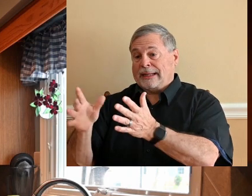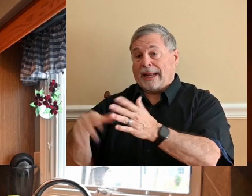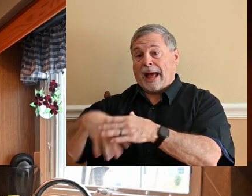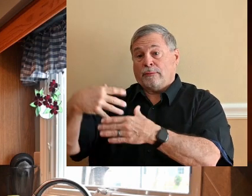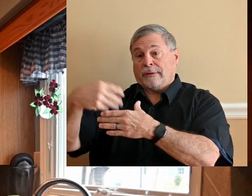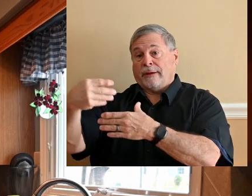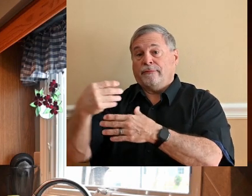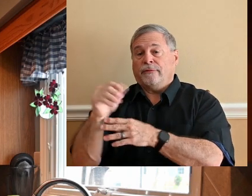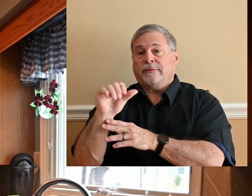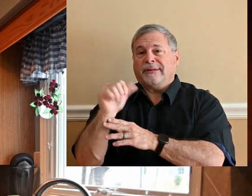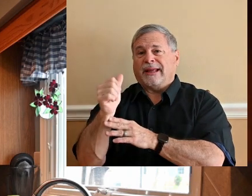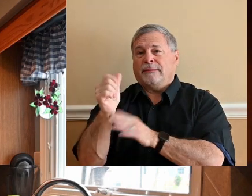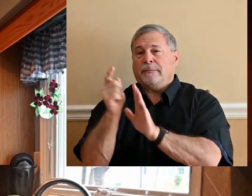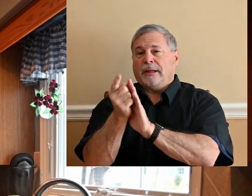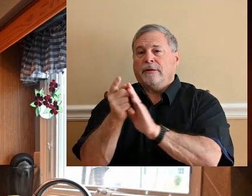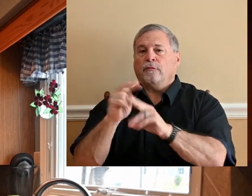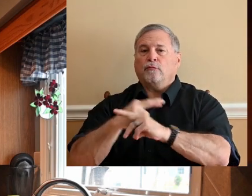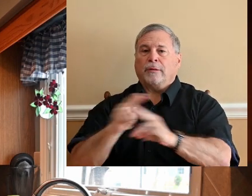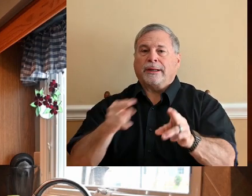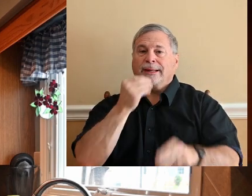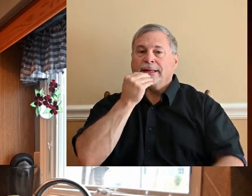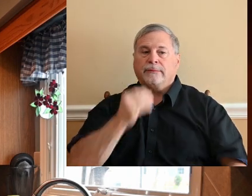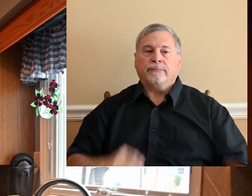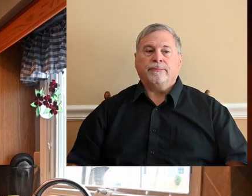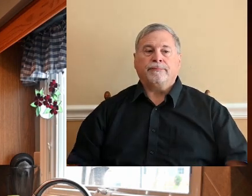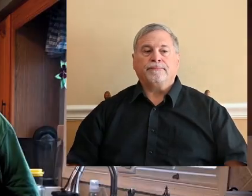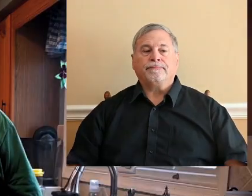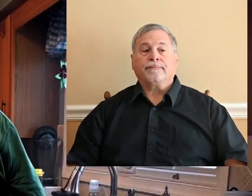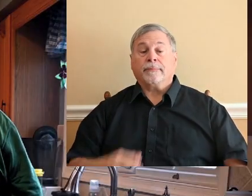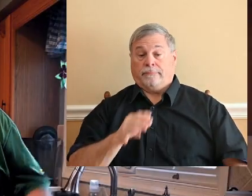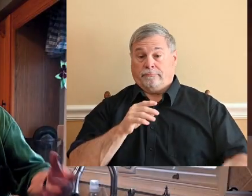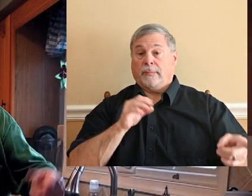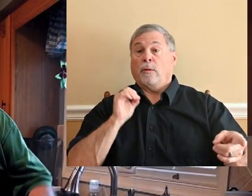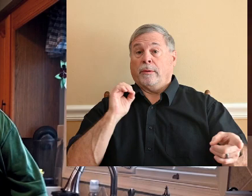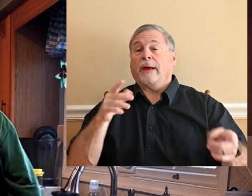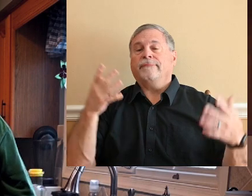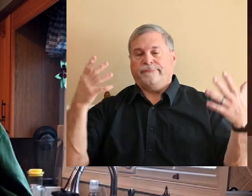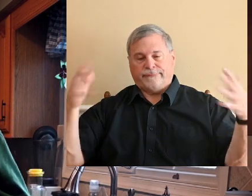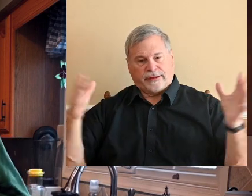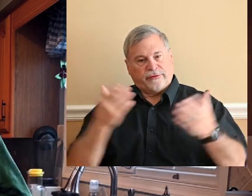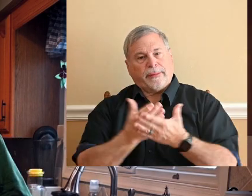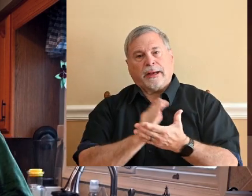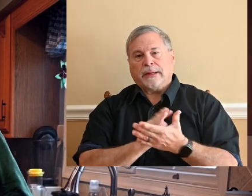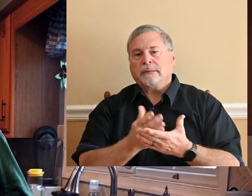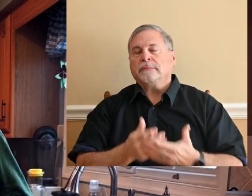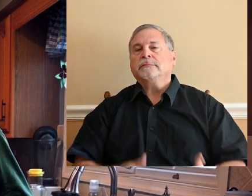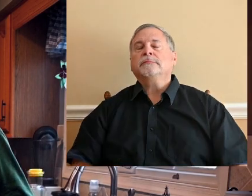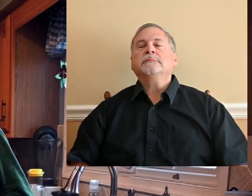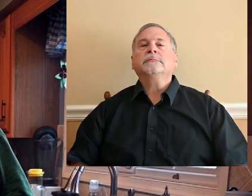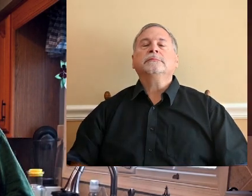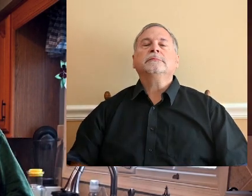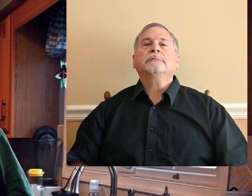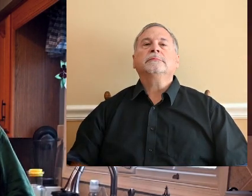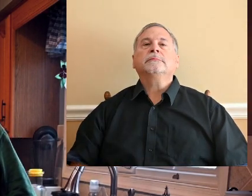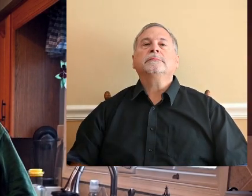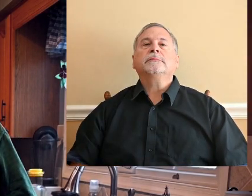it sit for about 10, and it should be ready to eat. Okay, so we've done all the baking. We had